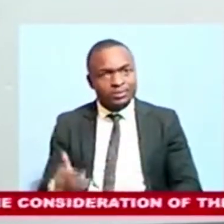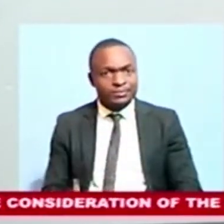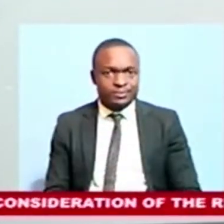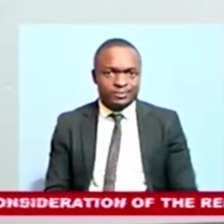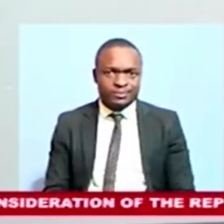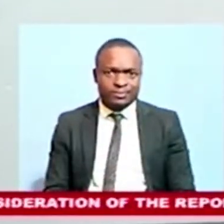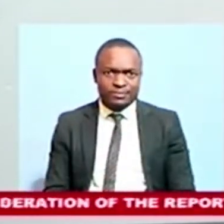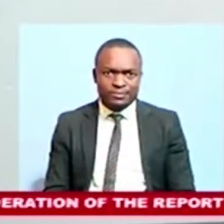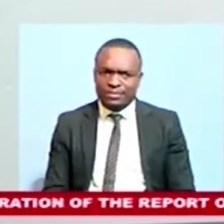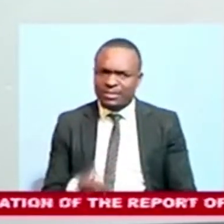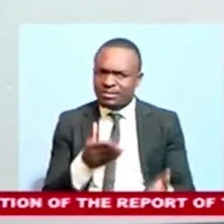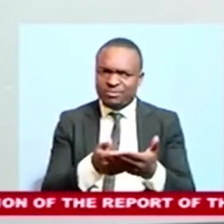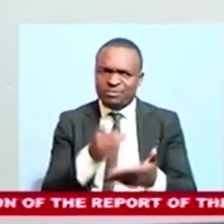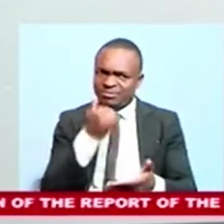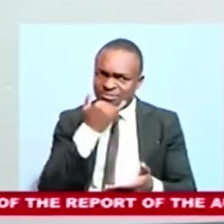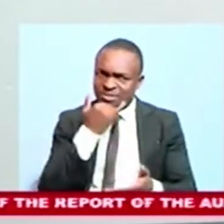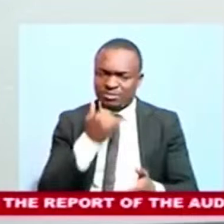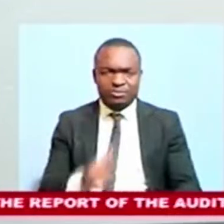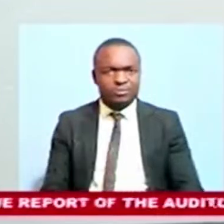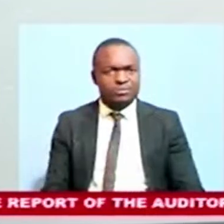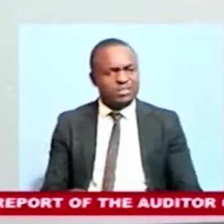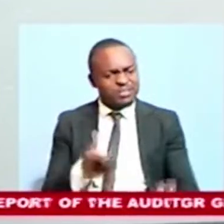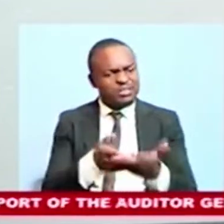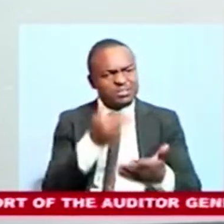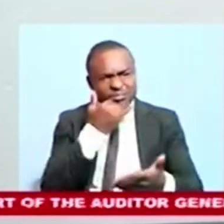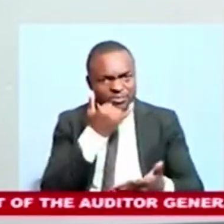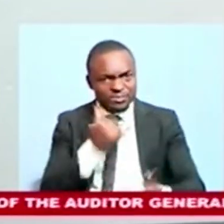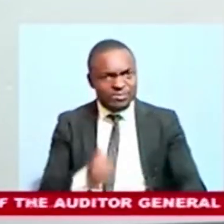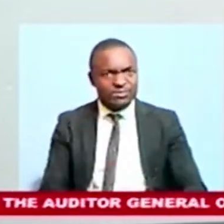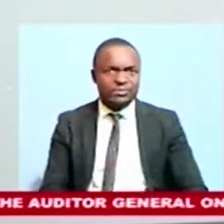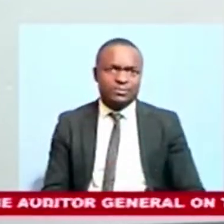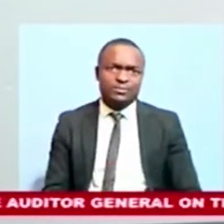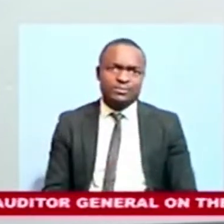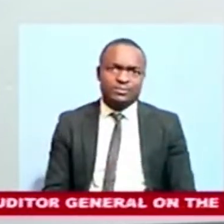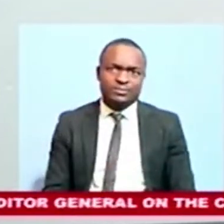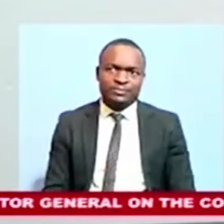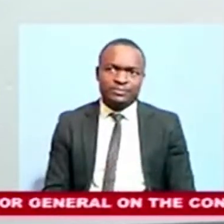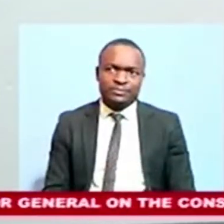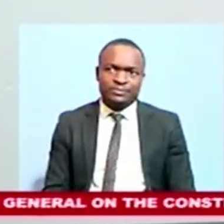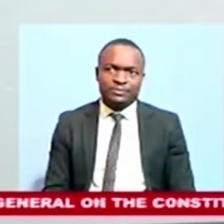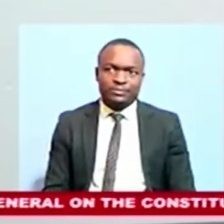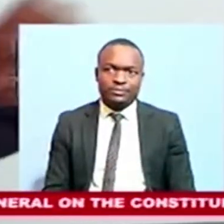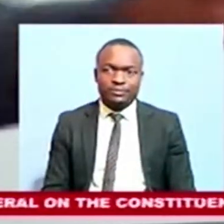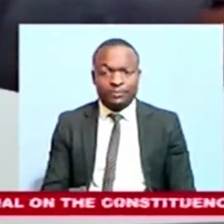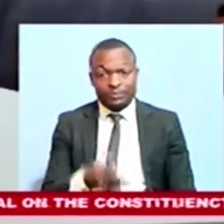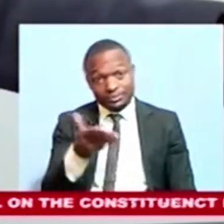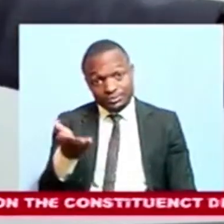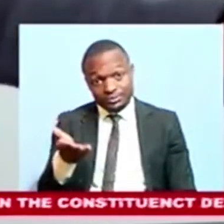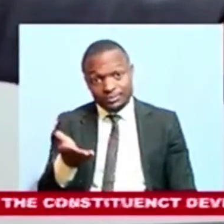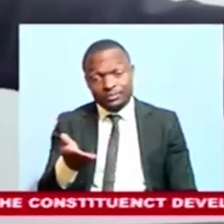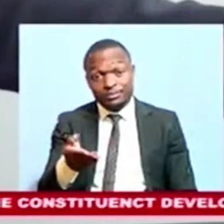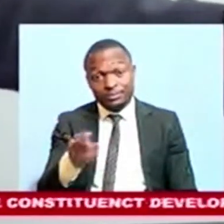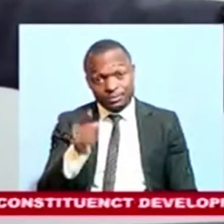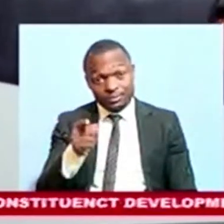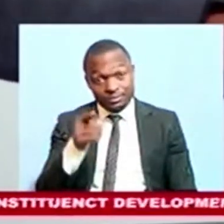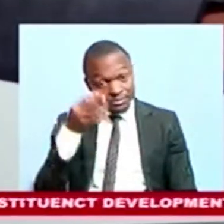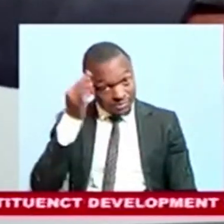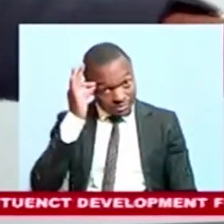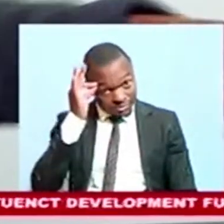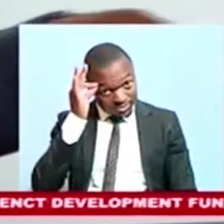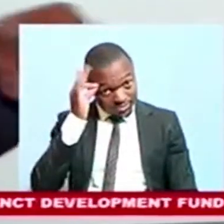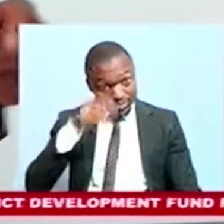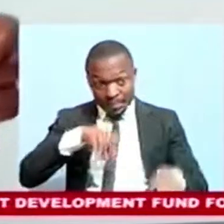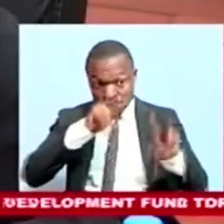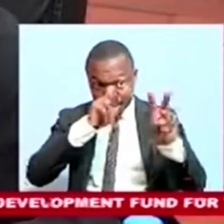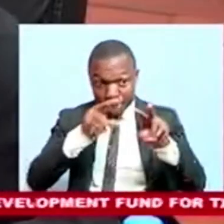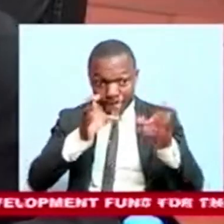this is very unfortunate, officers. This is very unfortunate. Yes, on a different one. As you take note of observation,